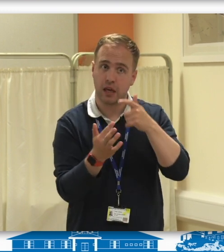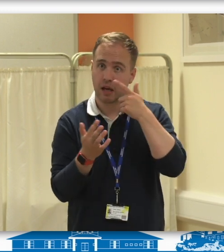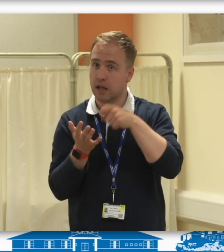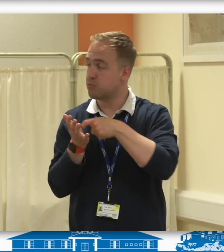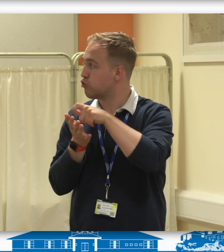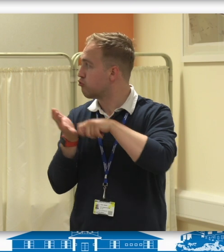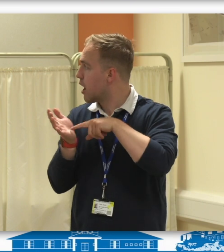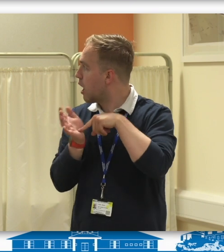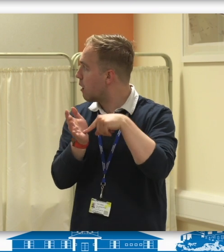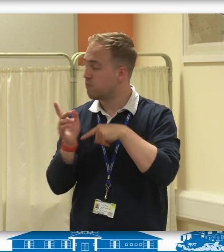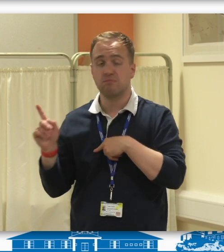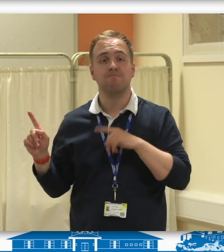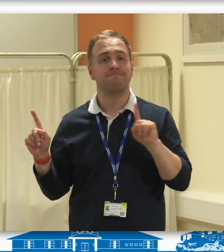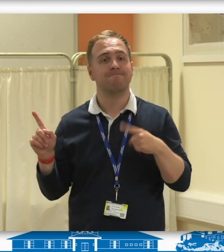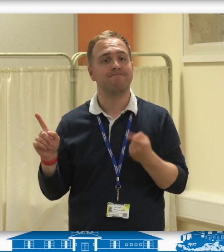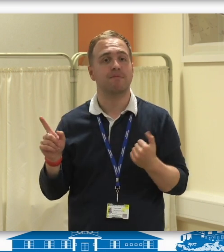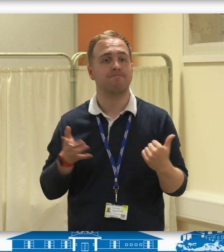No, unfortunately not. We